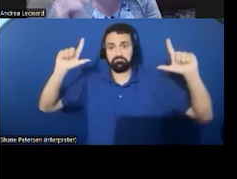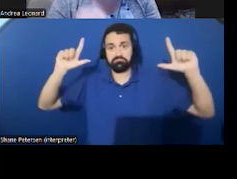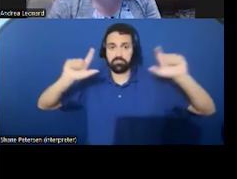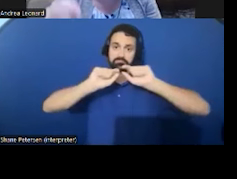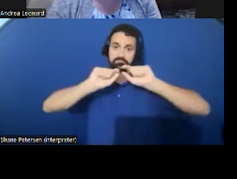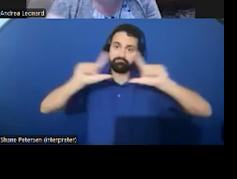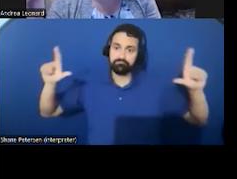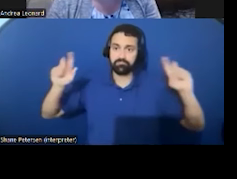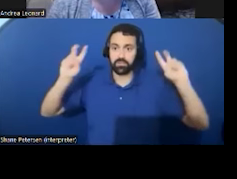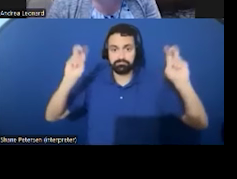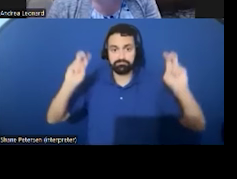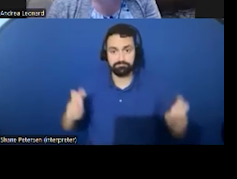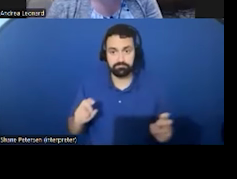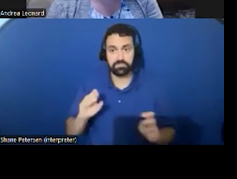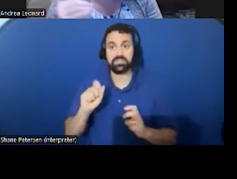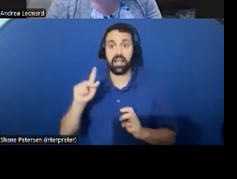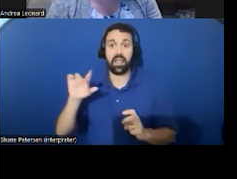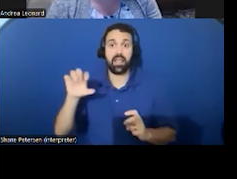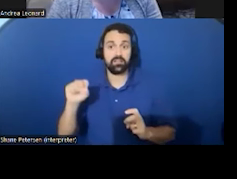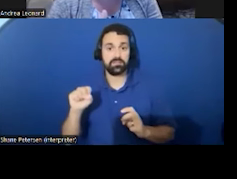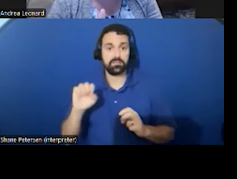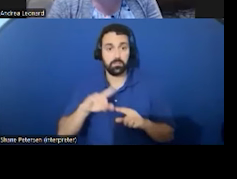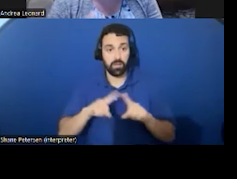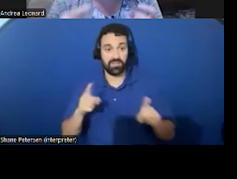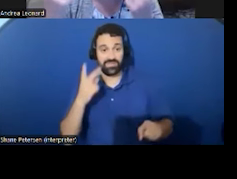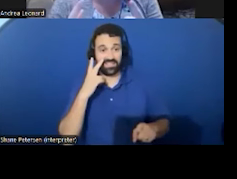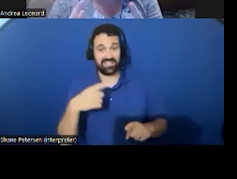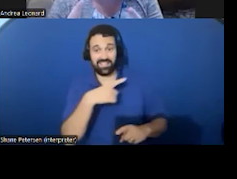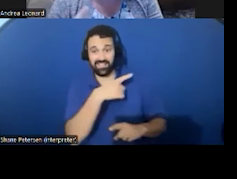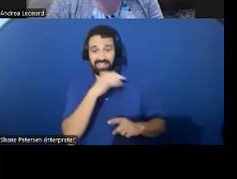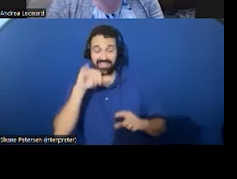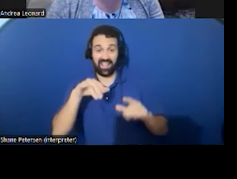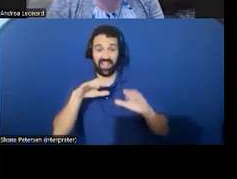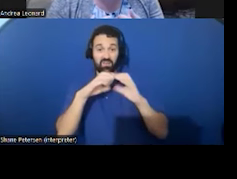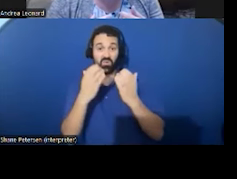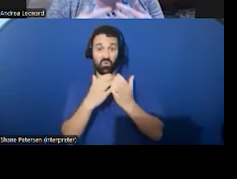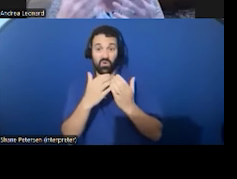of the page, Course Etiquette Rules, that is heading style 1,